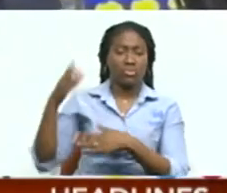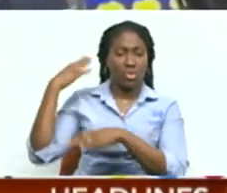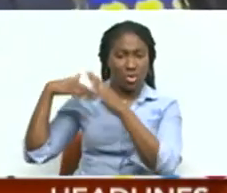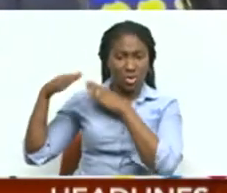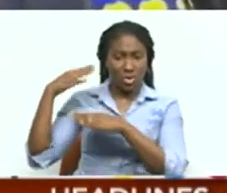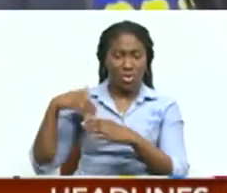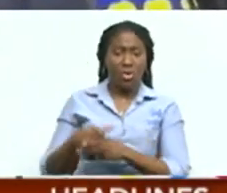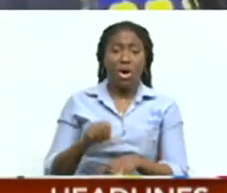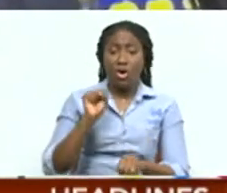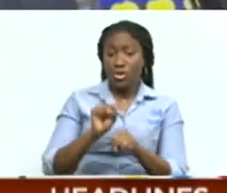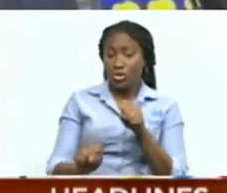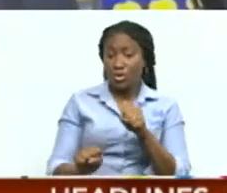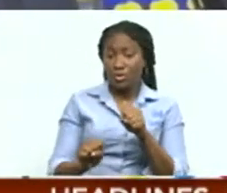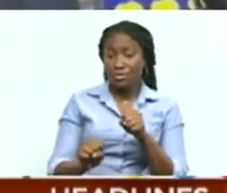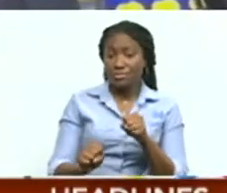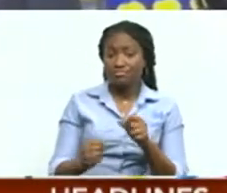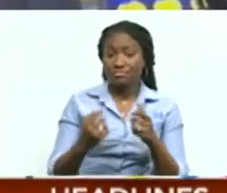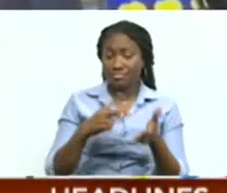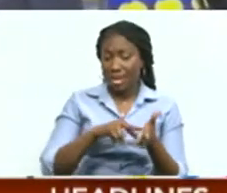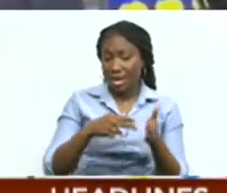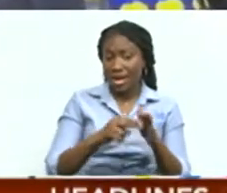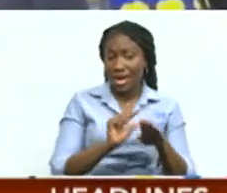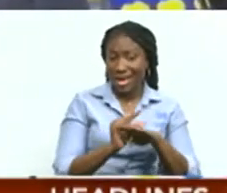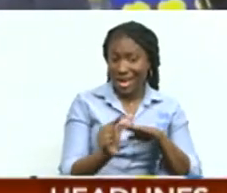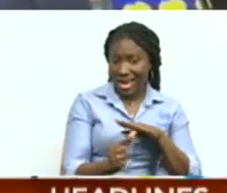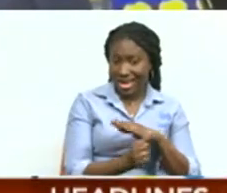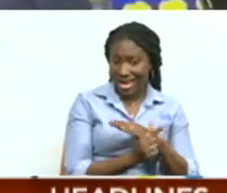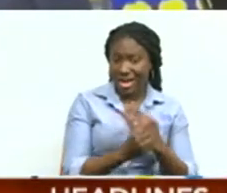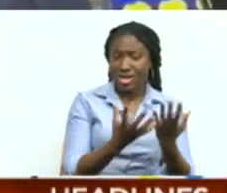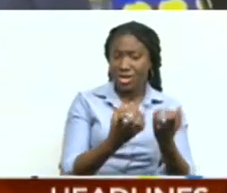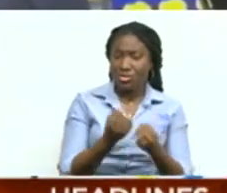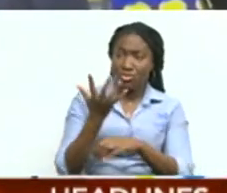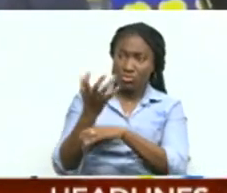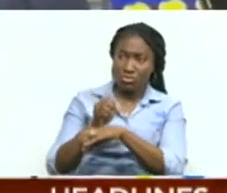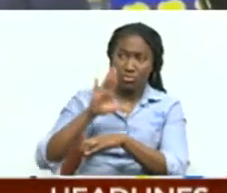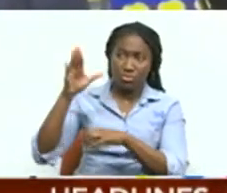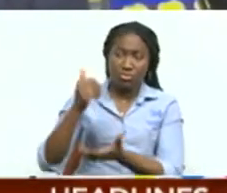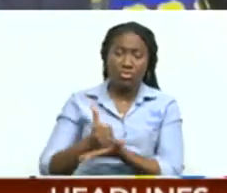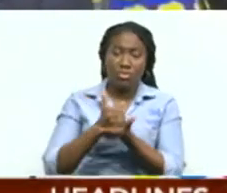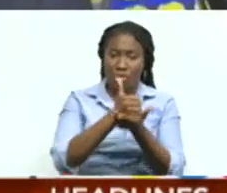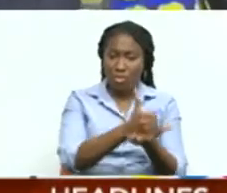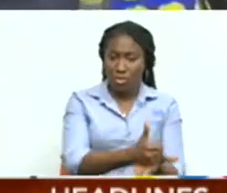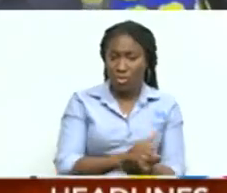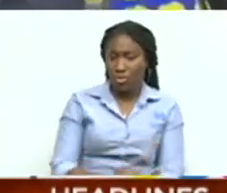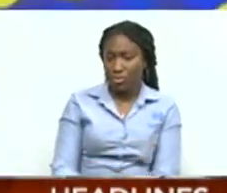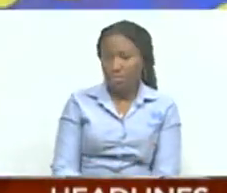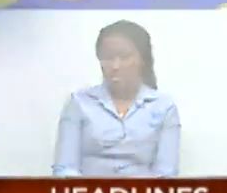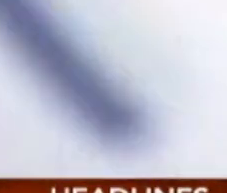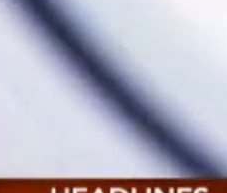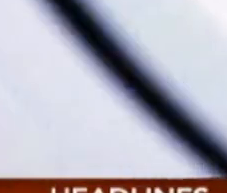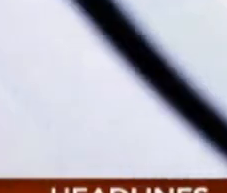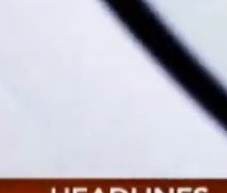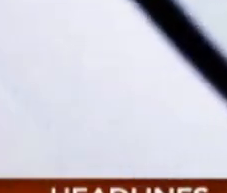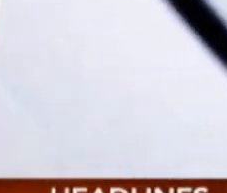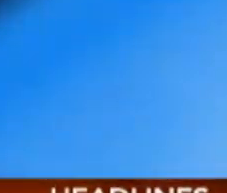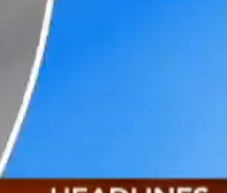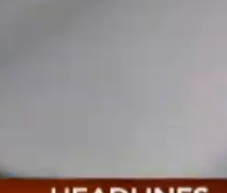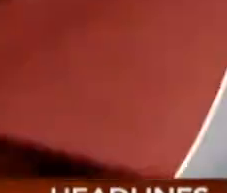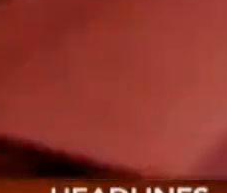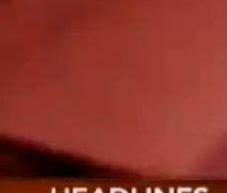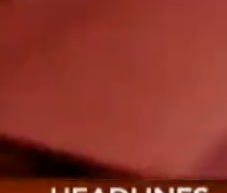Brazil. This development has prompted Guyana's move to appeal for international assistance.